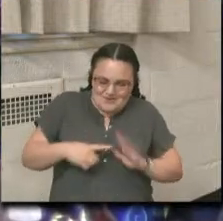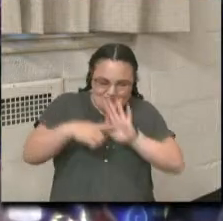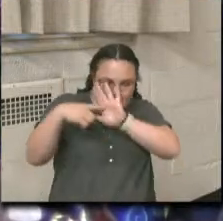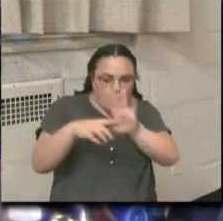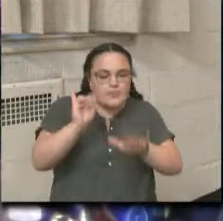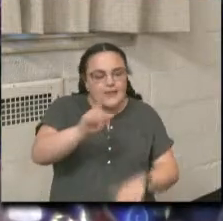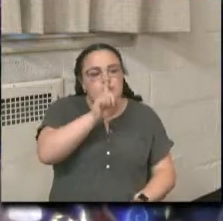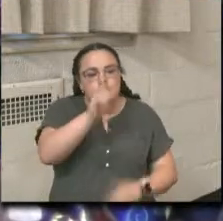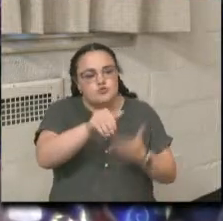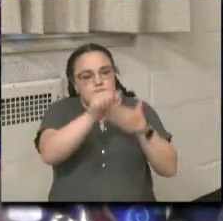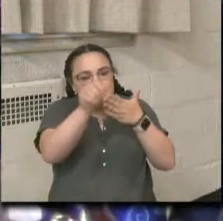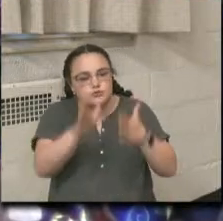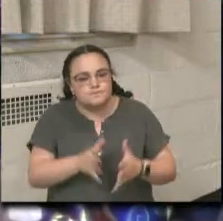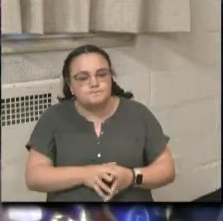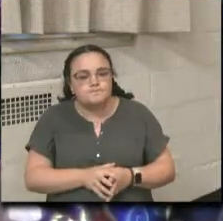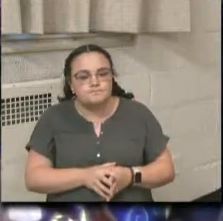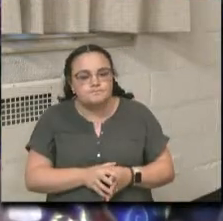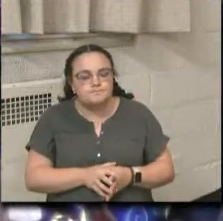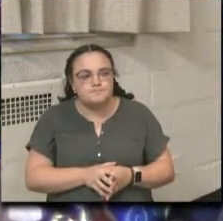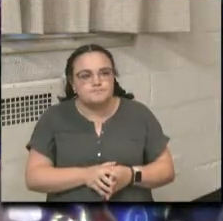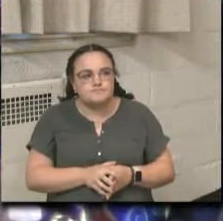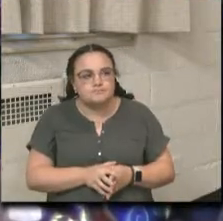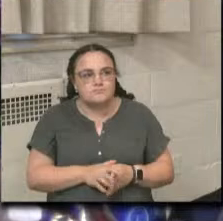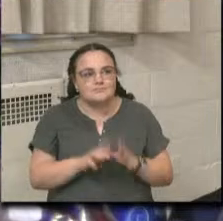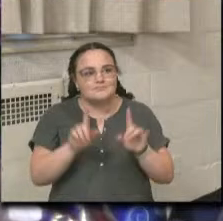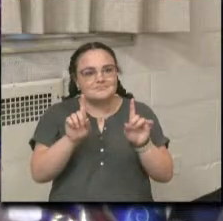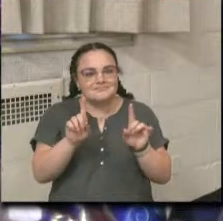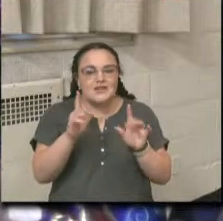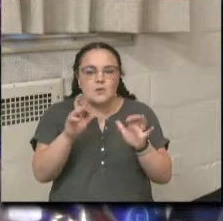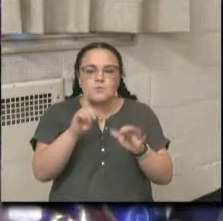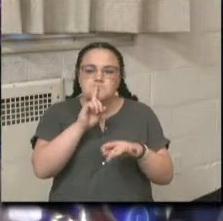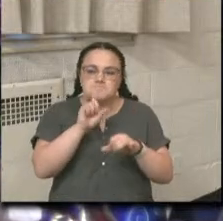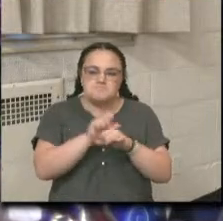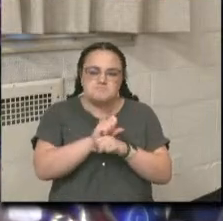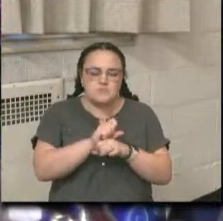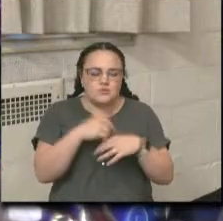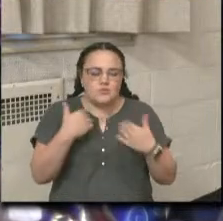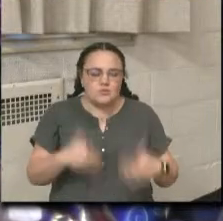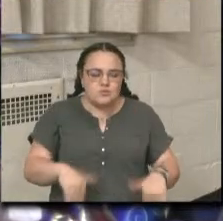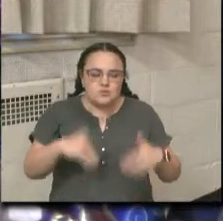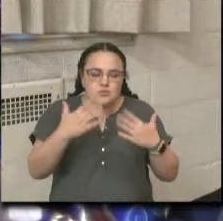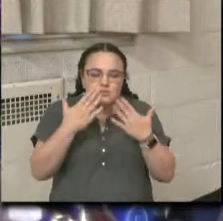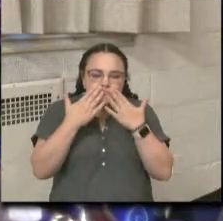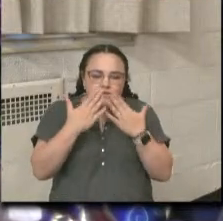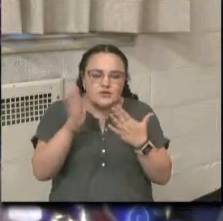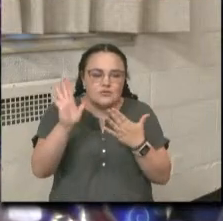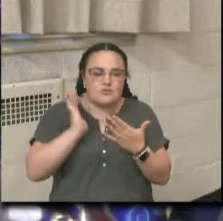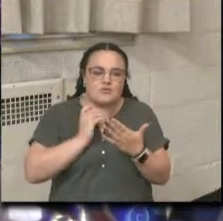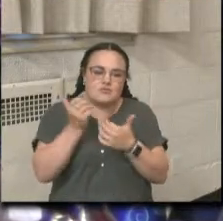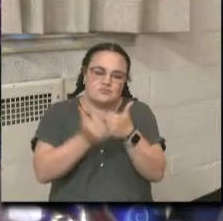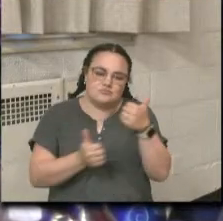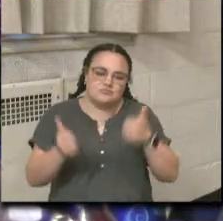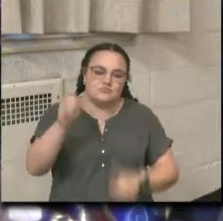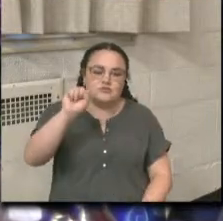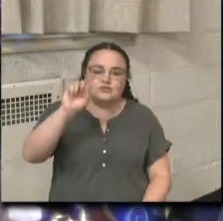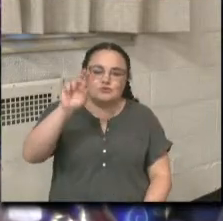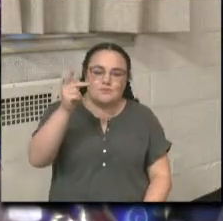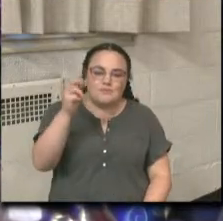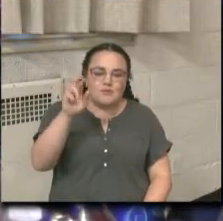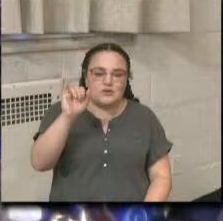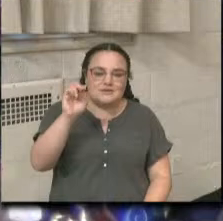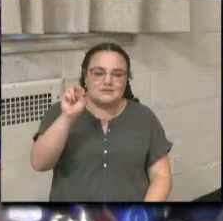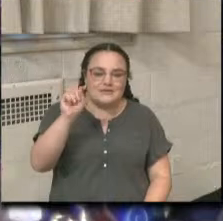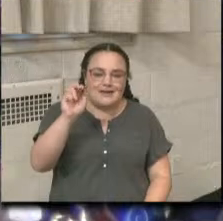leadership. I also want to express my deep appreciation to our Superintendent, Millard House II, and